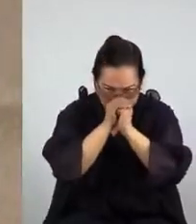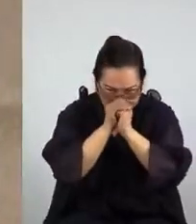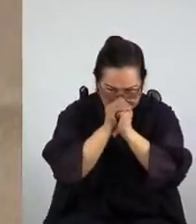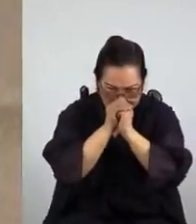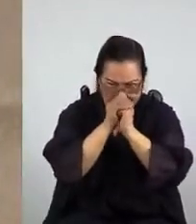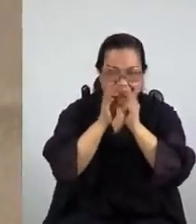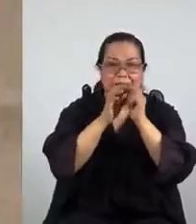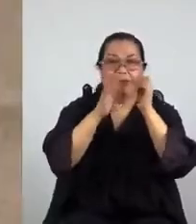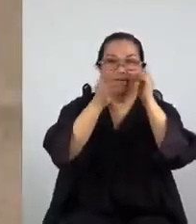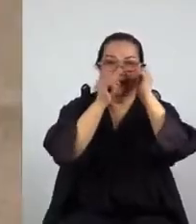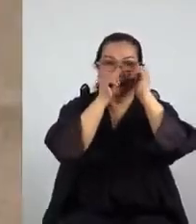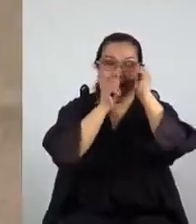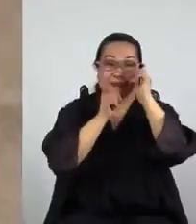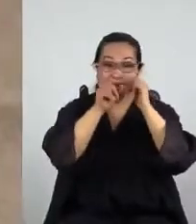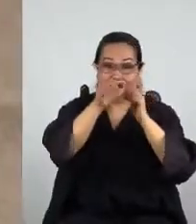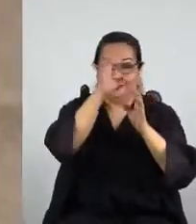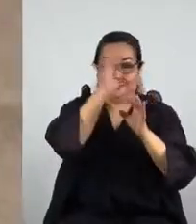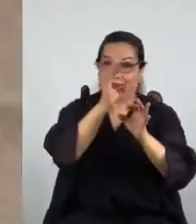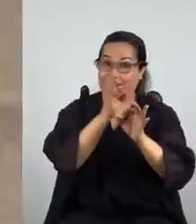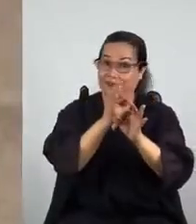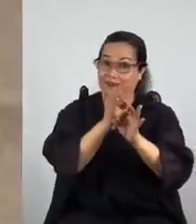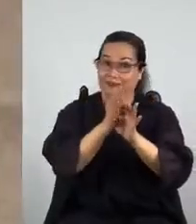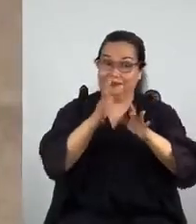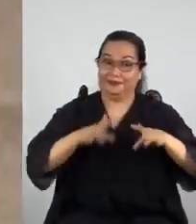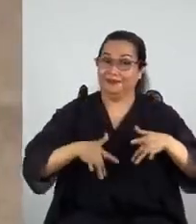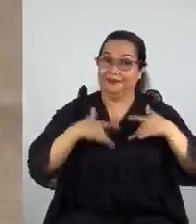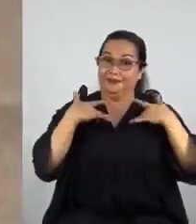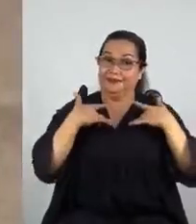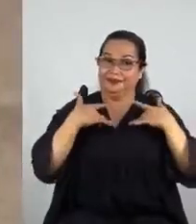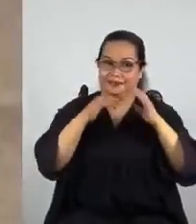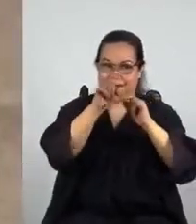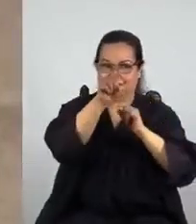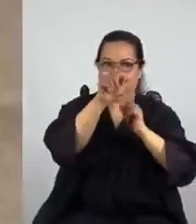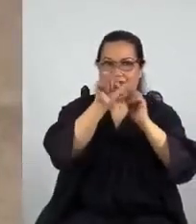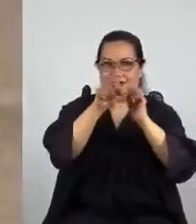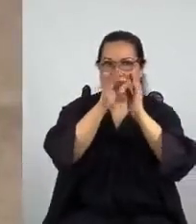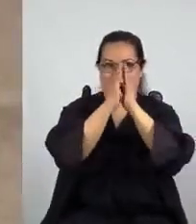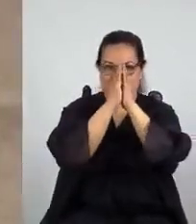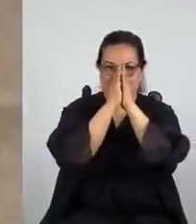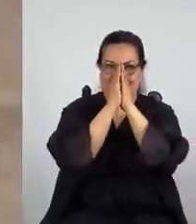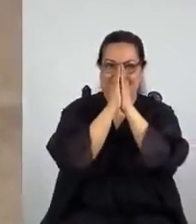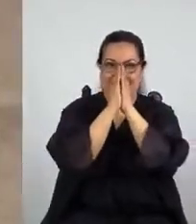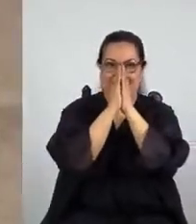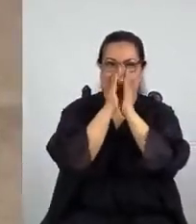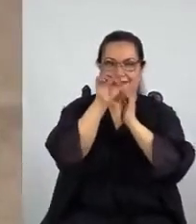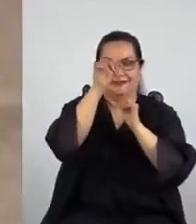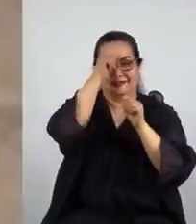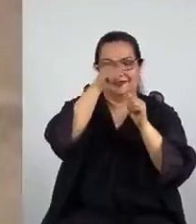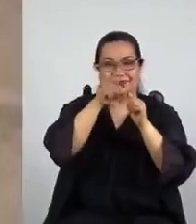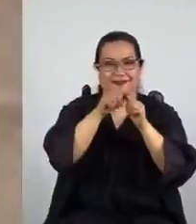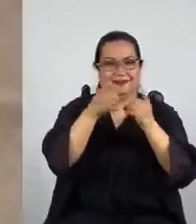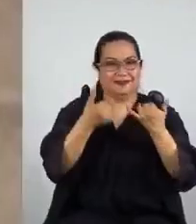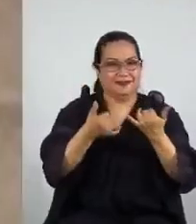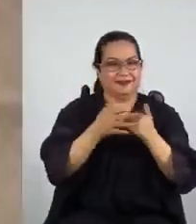You want to endure in the life of faith? Pray. By the way, that reminds me just